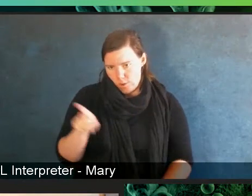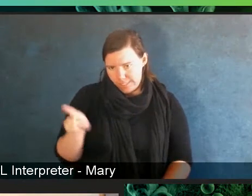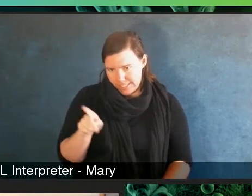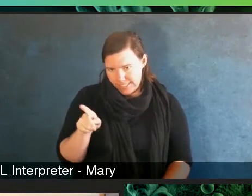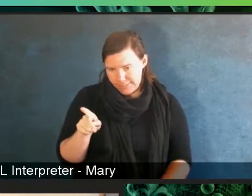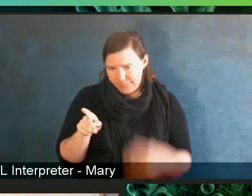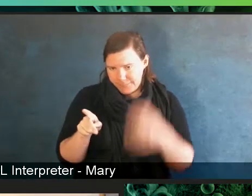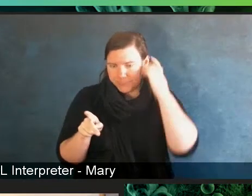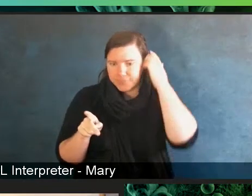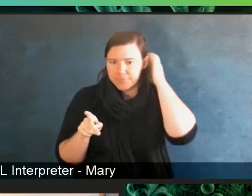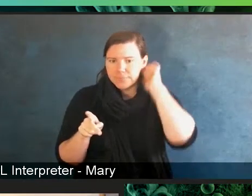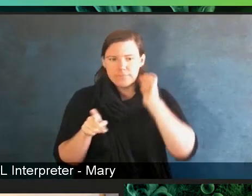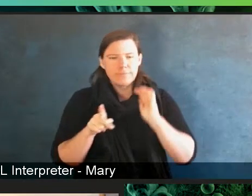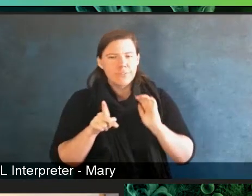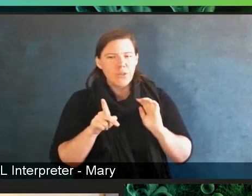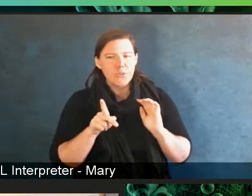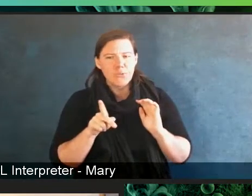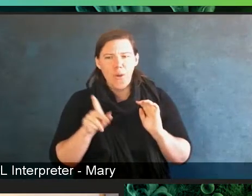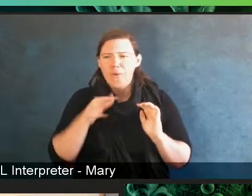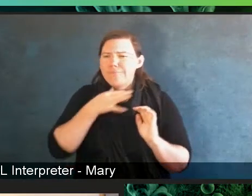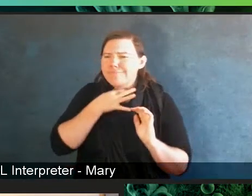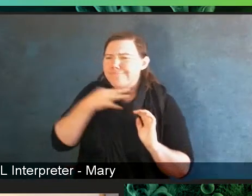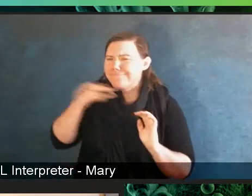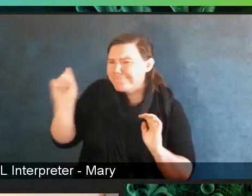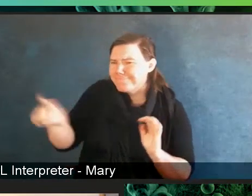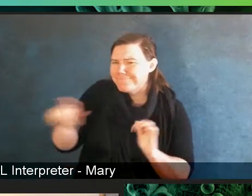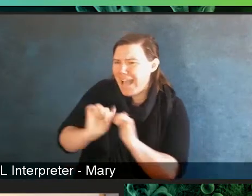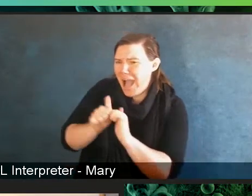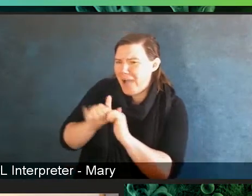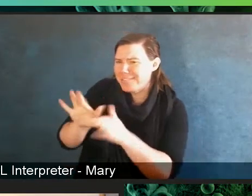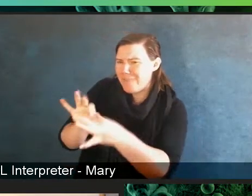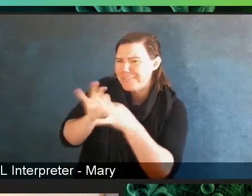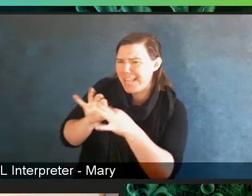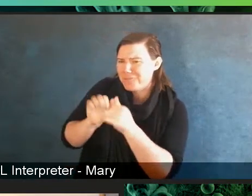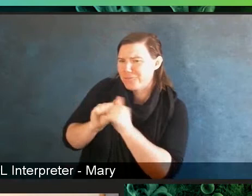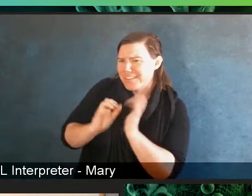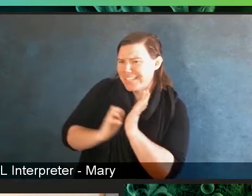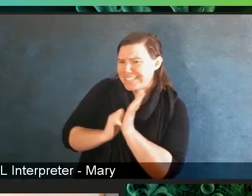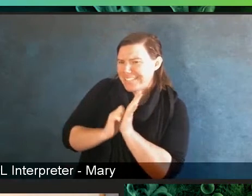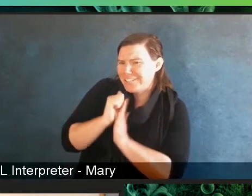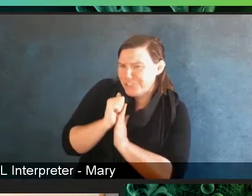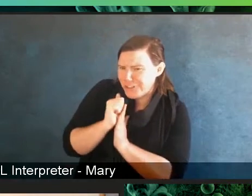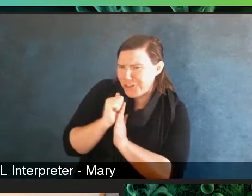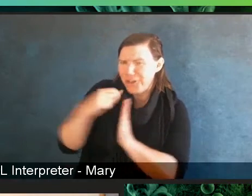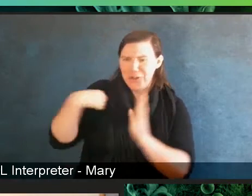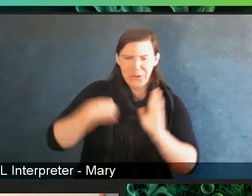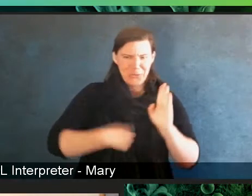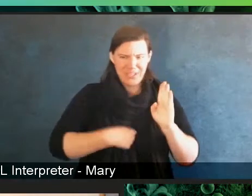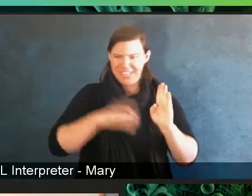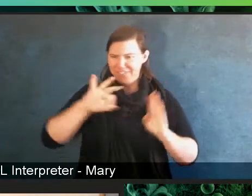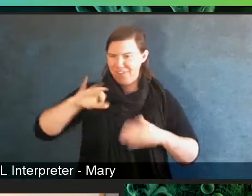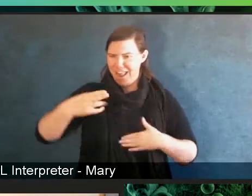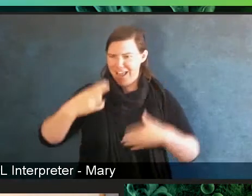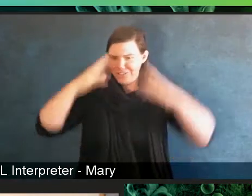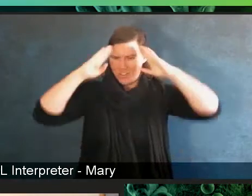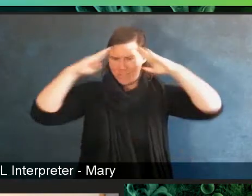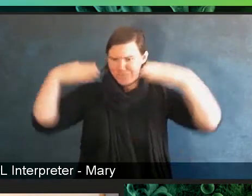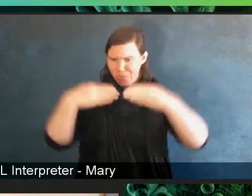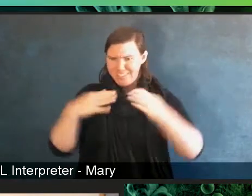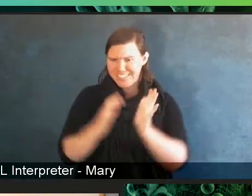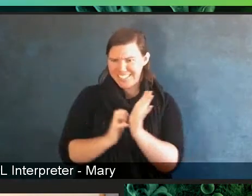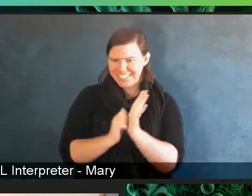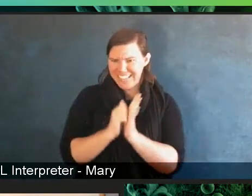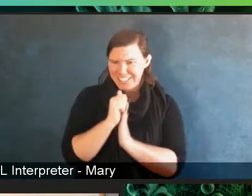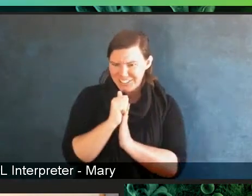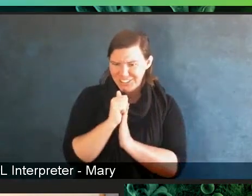a cancer center. You're studying a process called RNA splicing. The people who are watching today support cancer